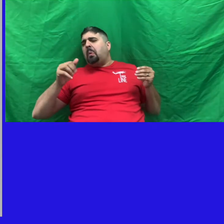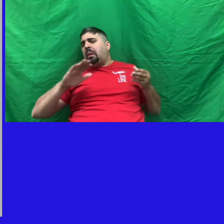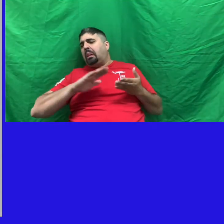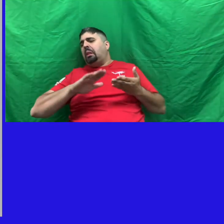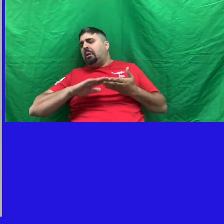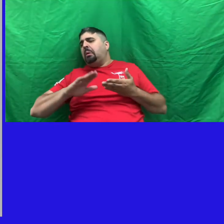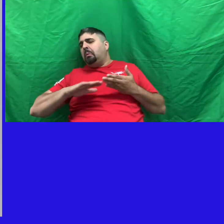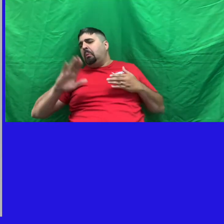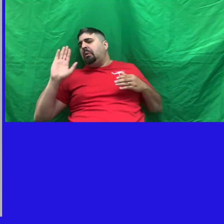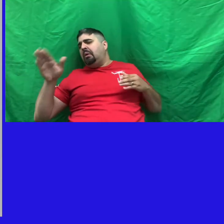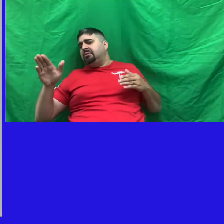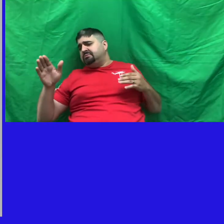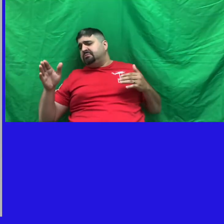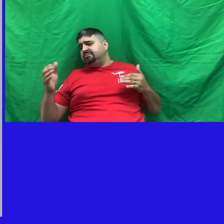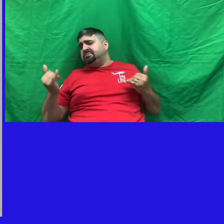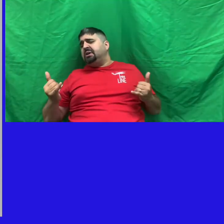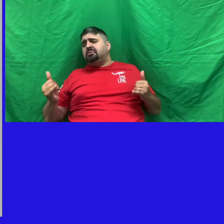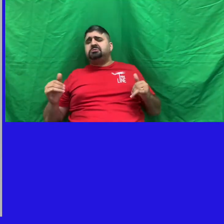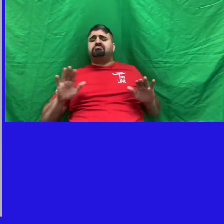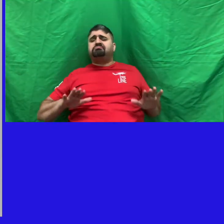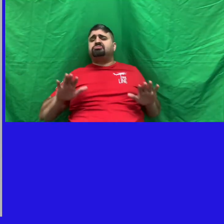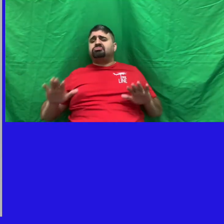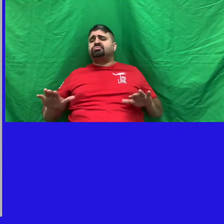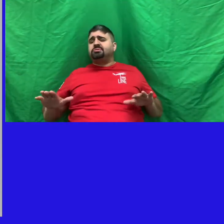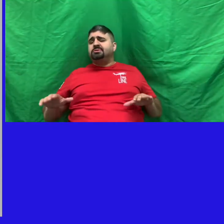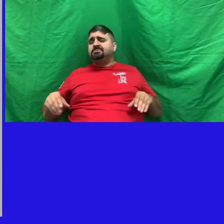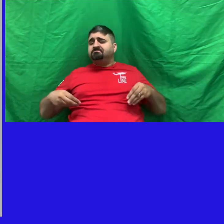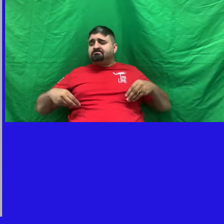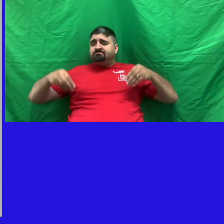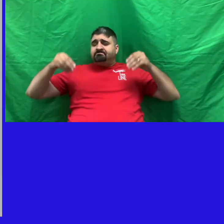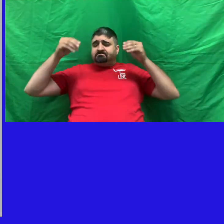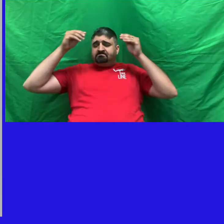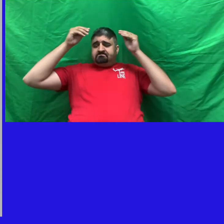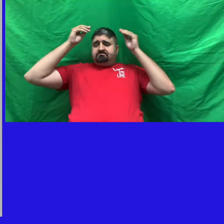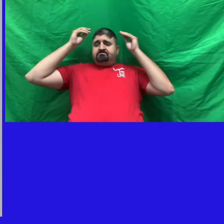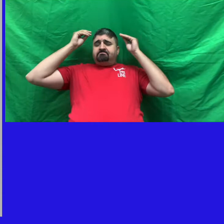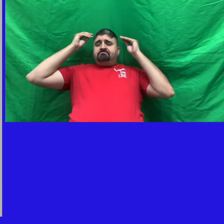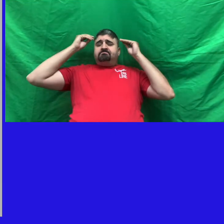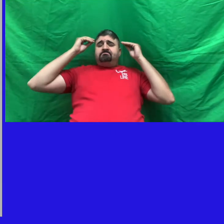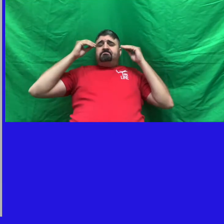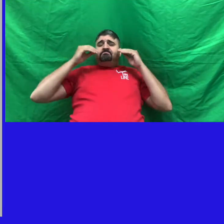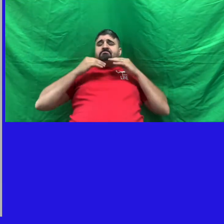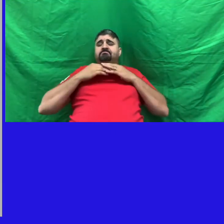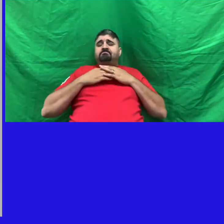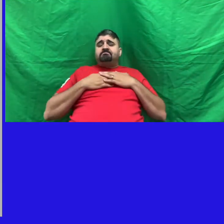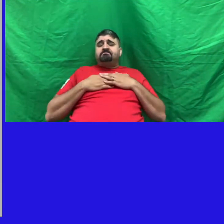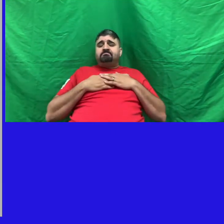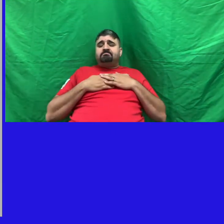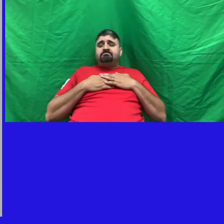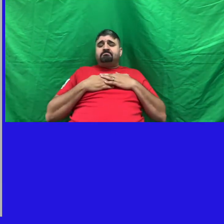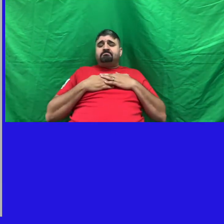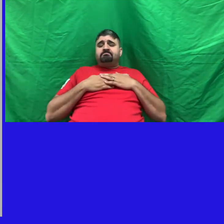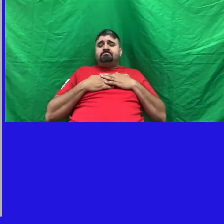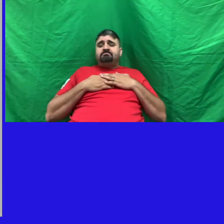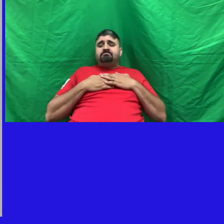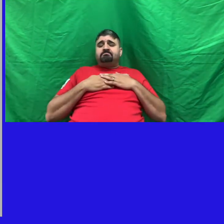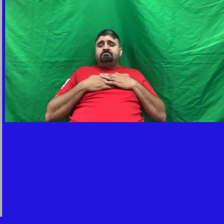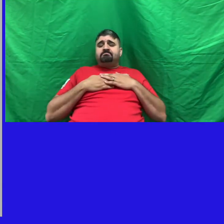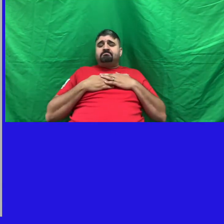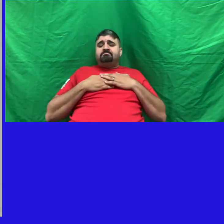"I will do it tomorrow," said Toad. "Today, I will take life easy."